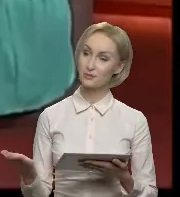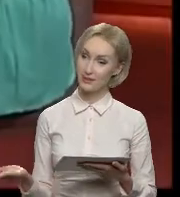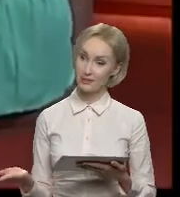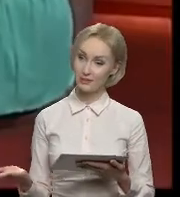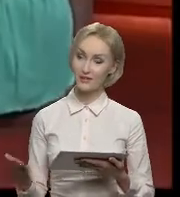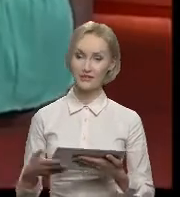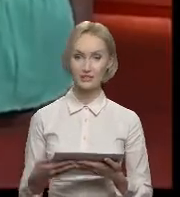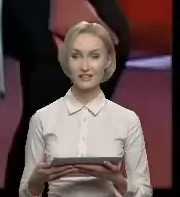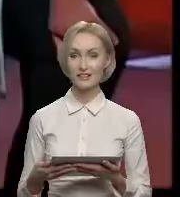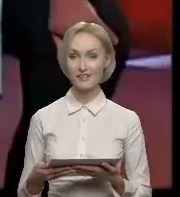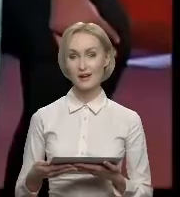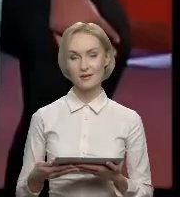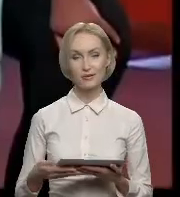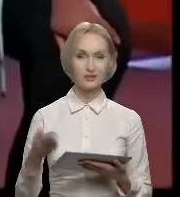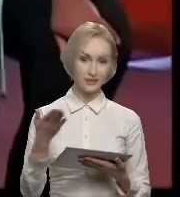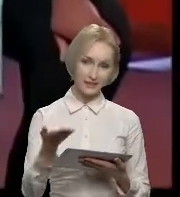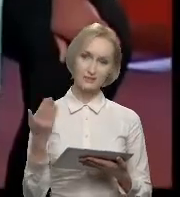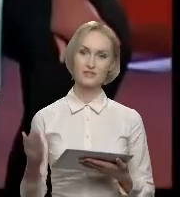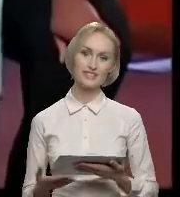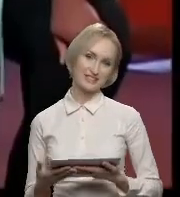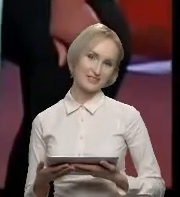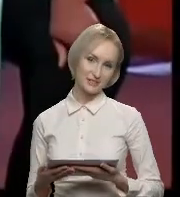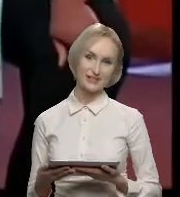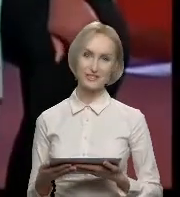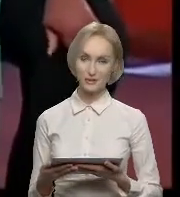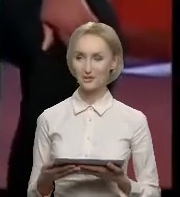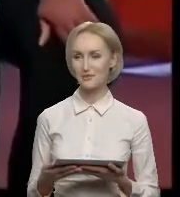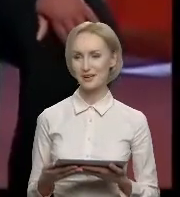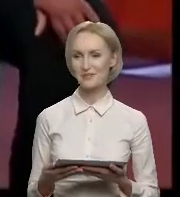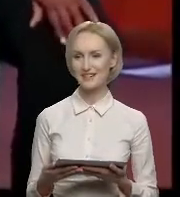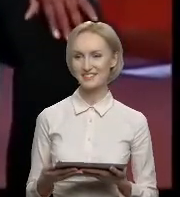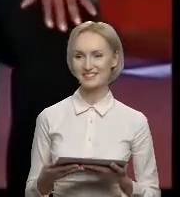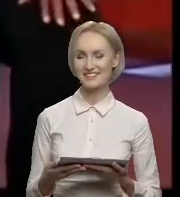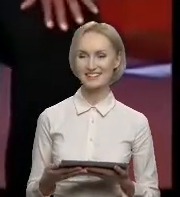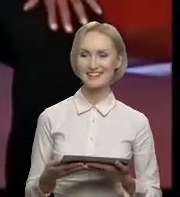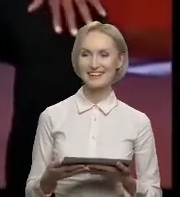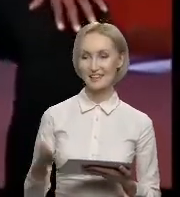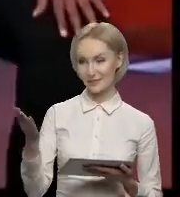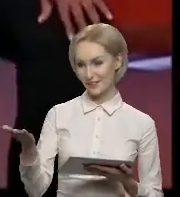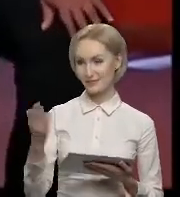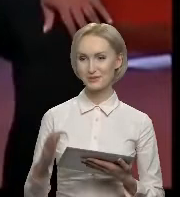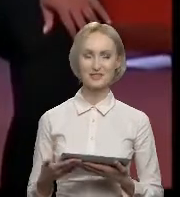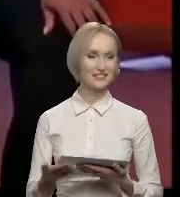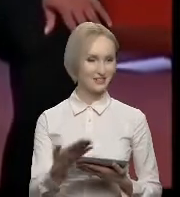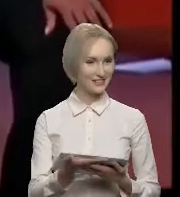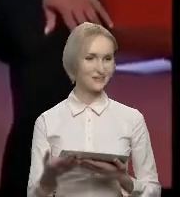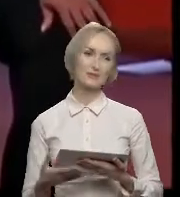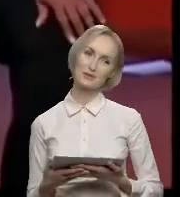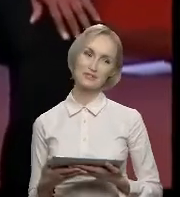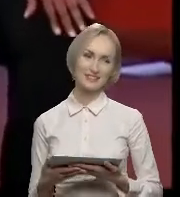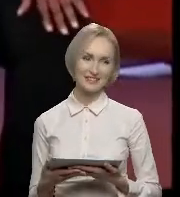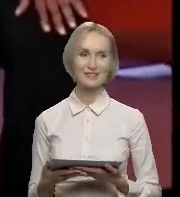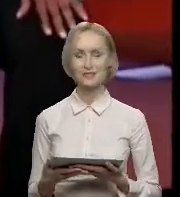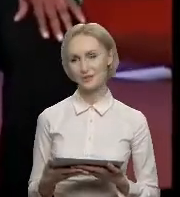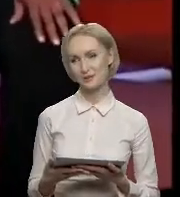Bill. You gonna kiss my feet today. When it comes to the paternity of this beautiful child.